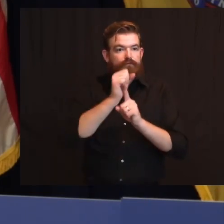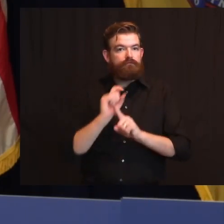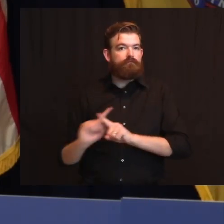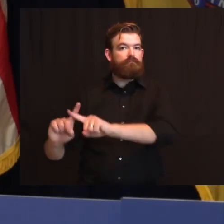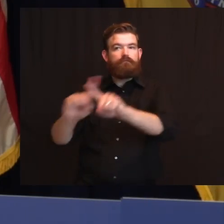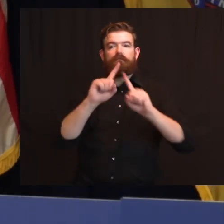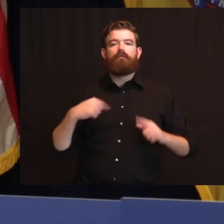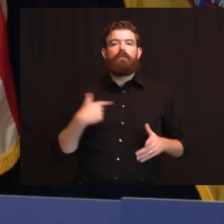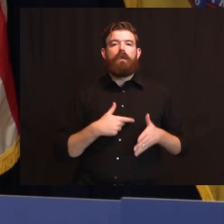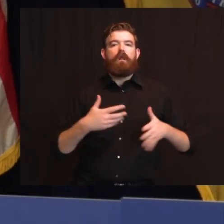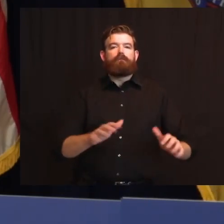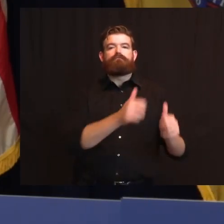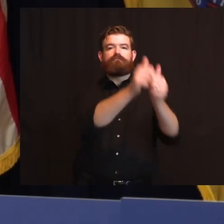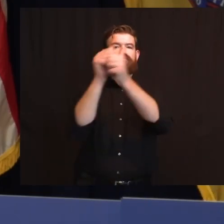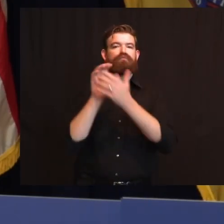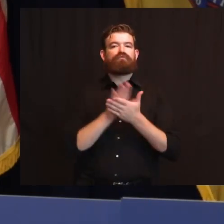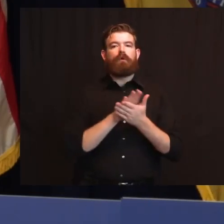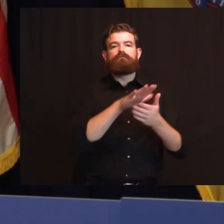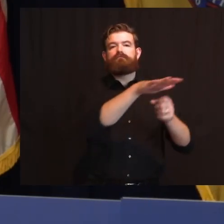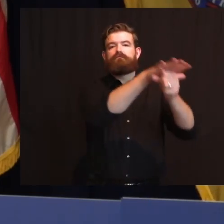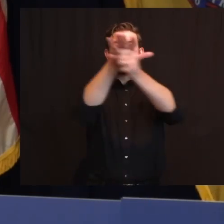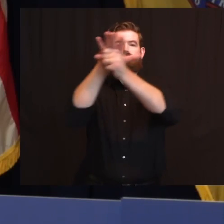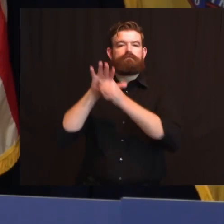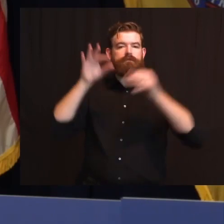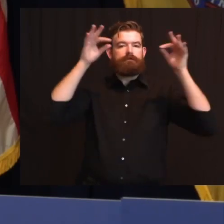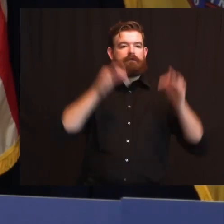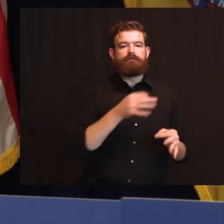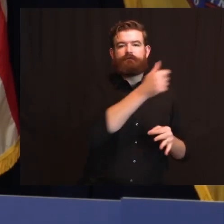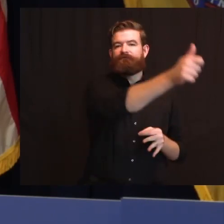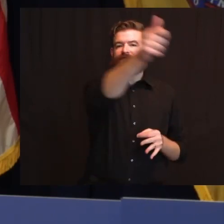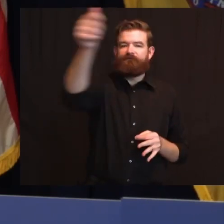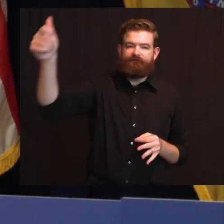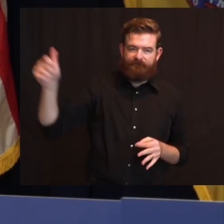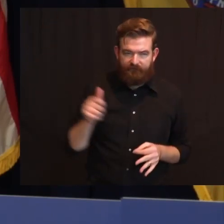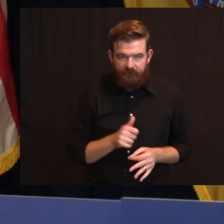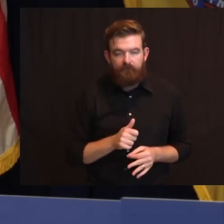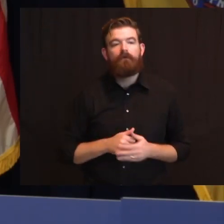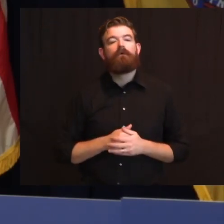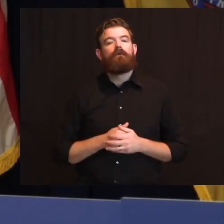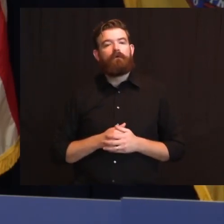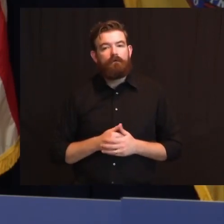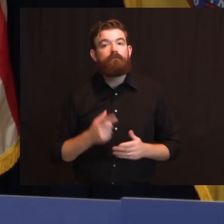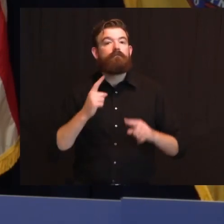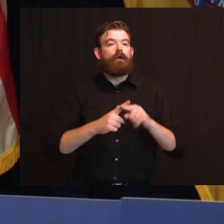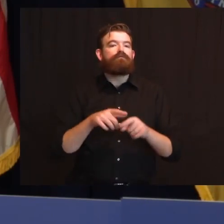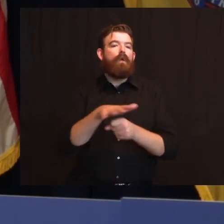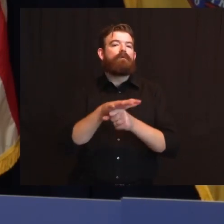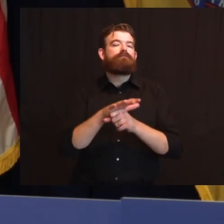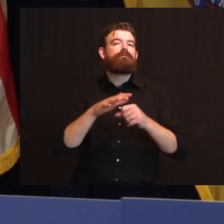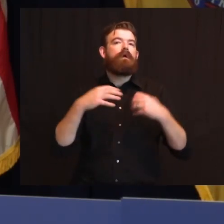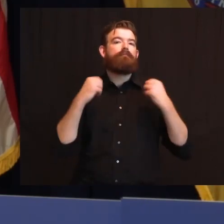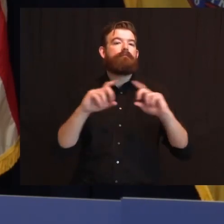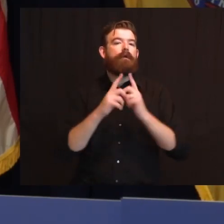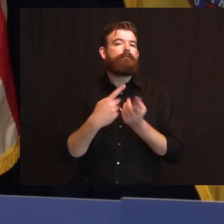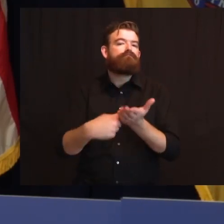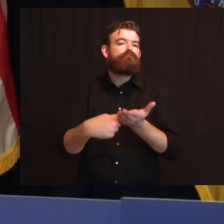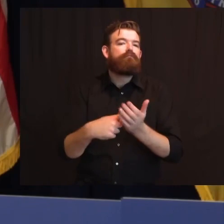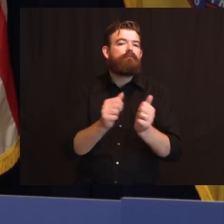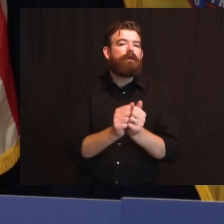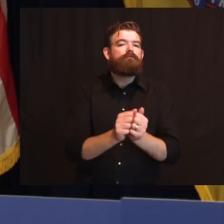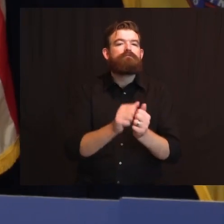to the local health departments who can talk to us to go through the nuance of any particular school. But we do give that general guidance. And